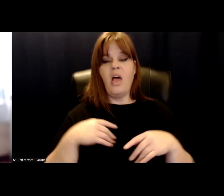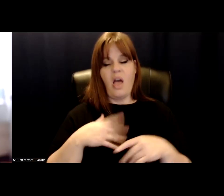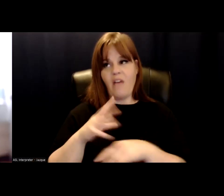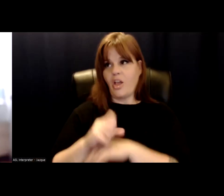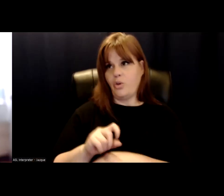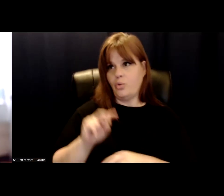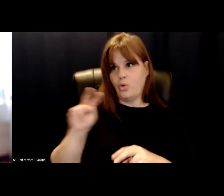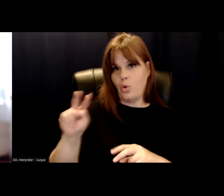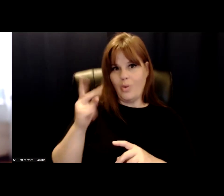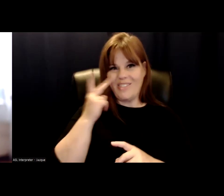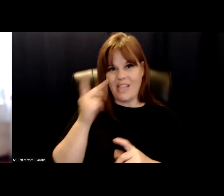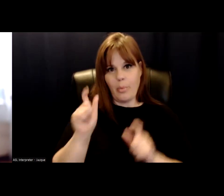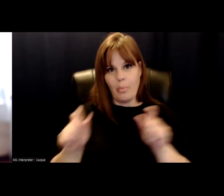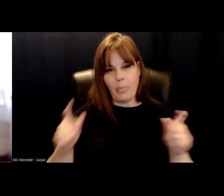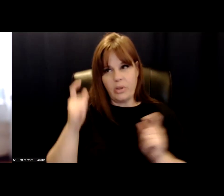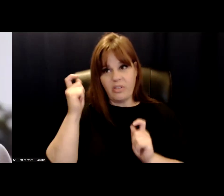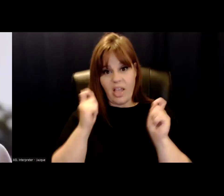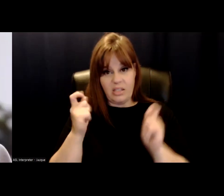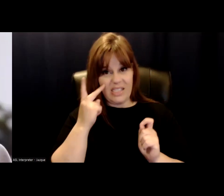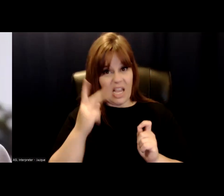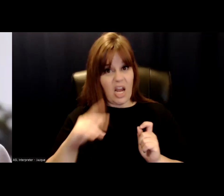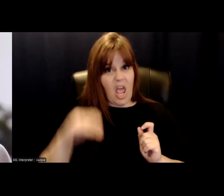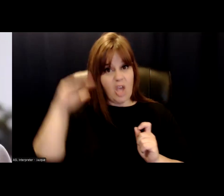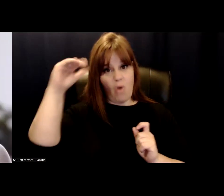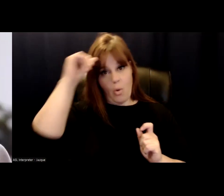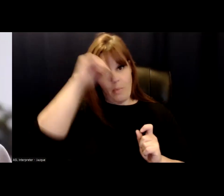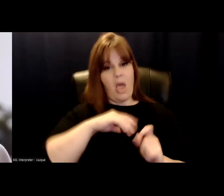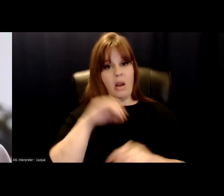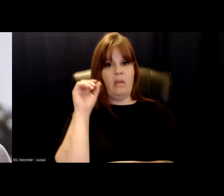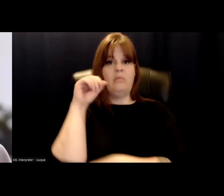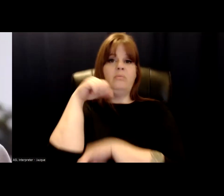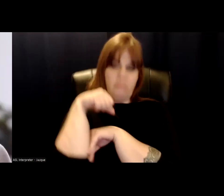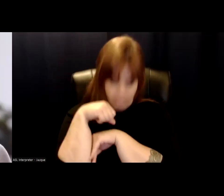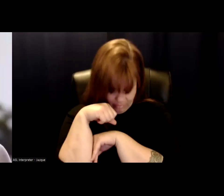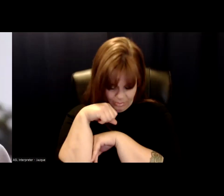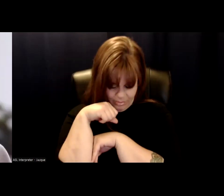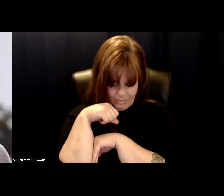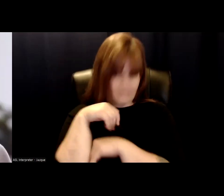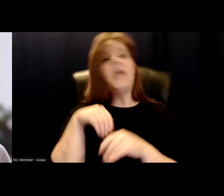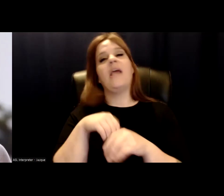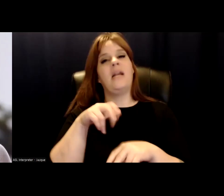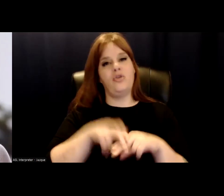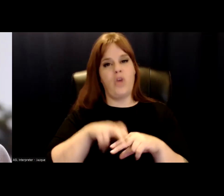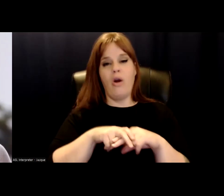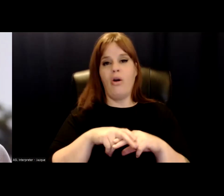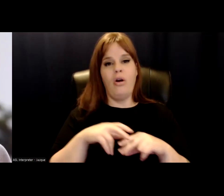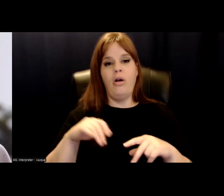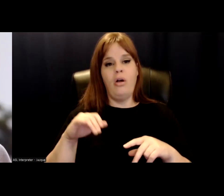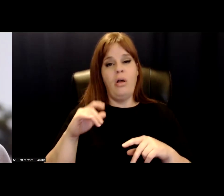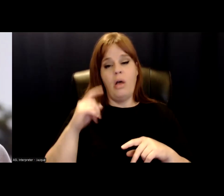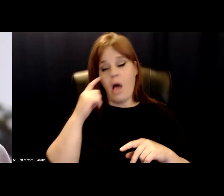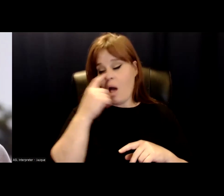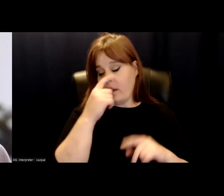faces, seeing a grown man slumped over in a chair, like eyes